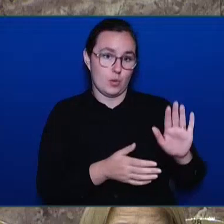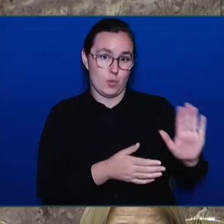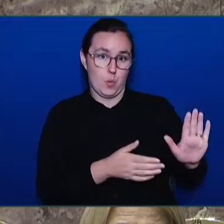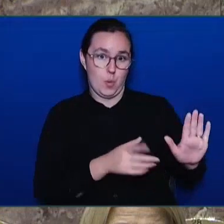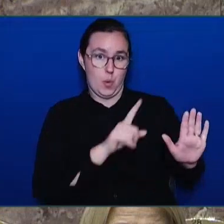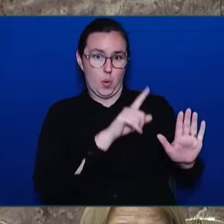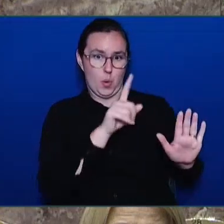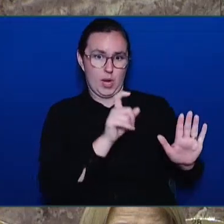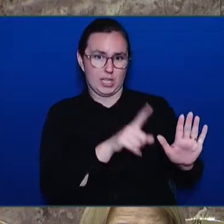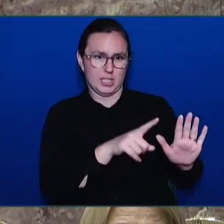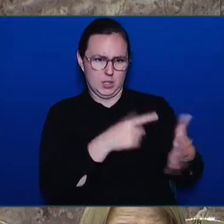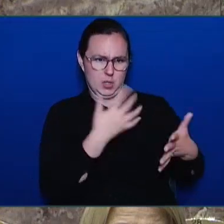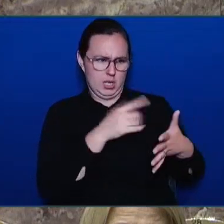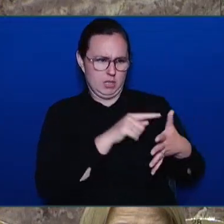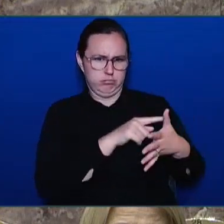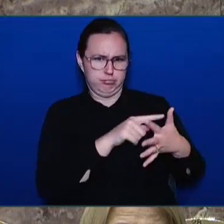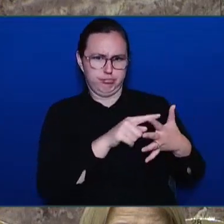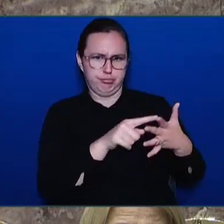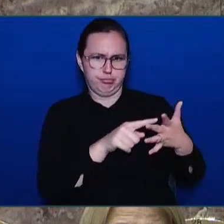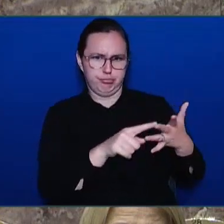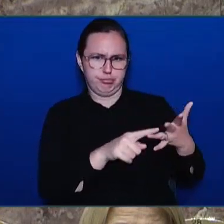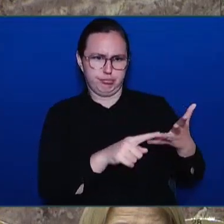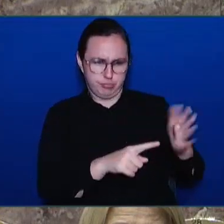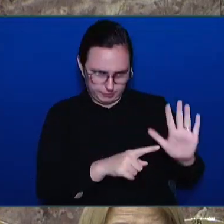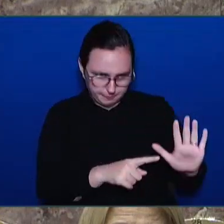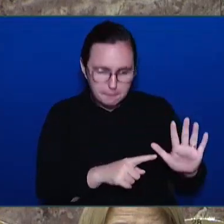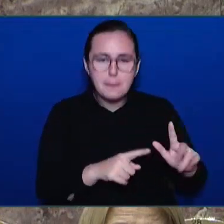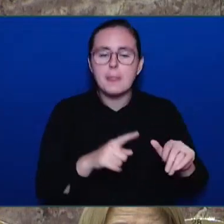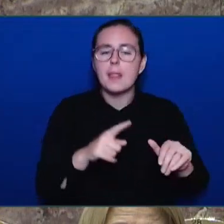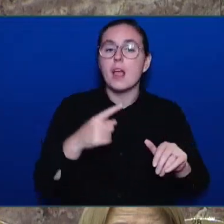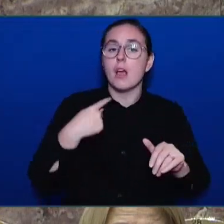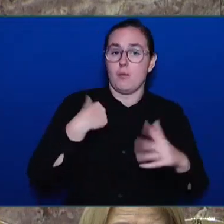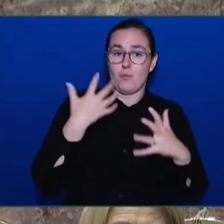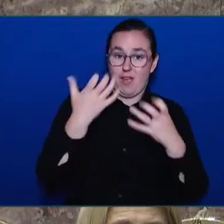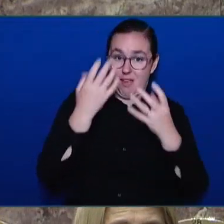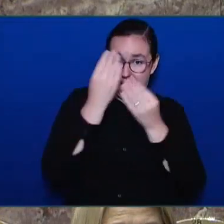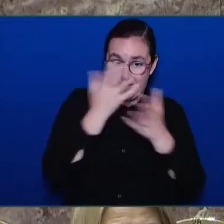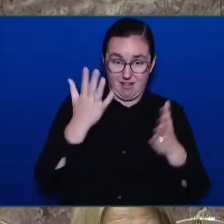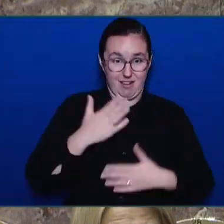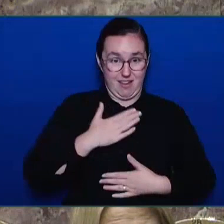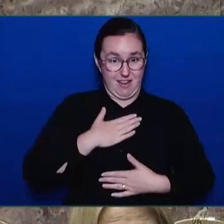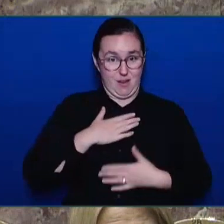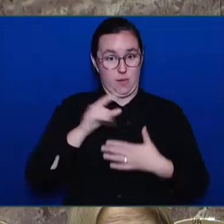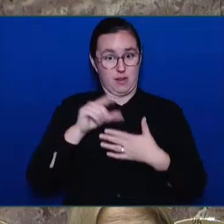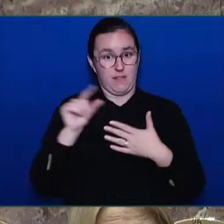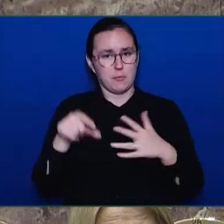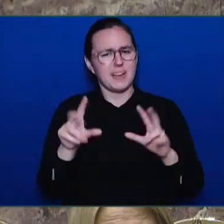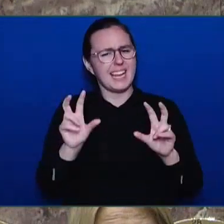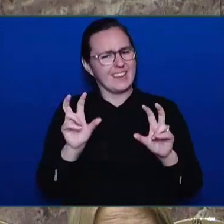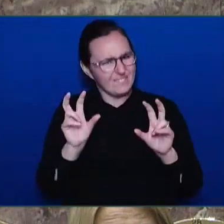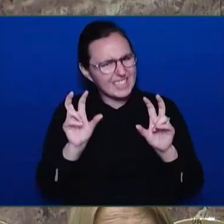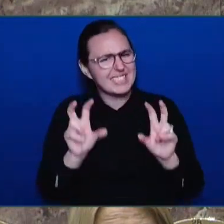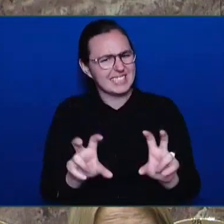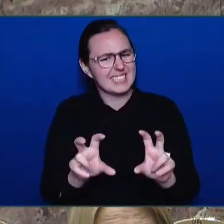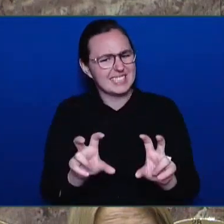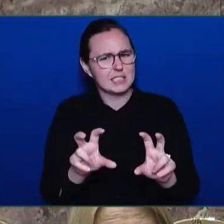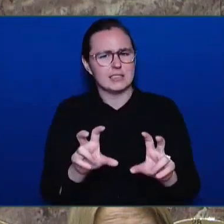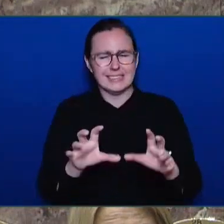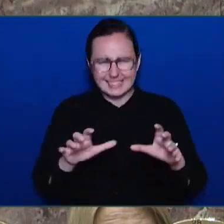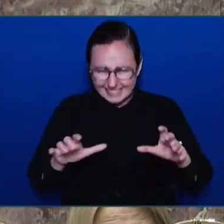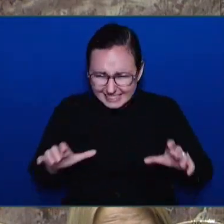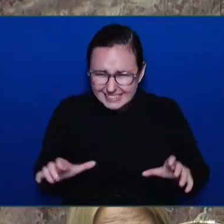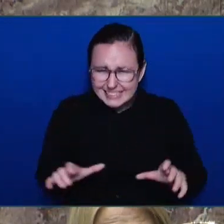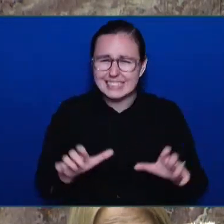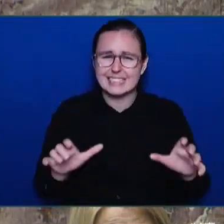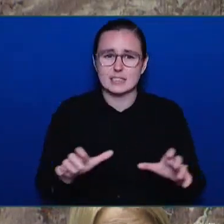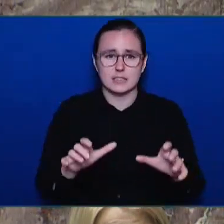to investments that our government has made, the work that we do with our health authorities, with our community